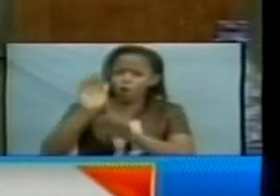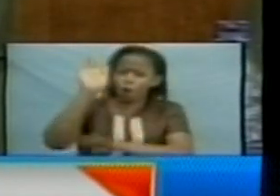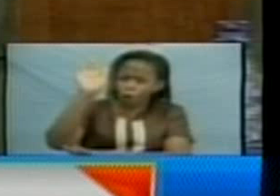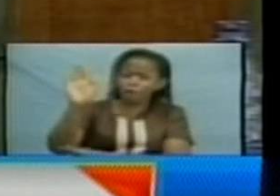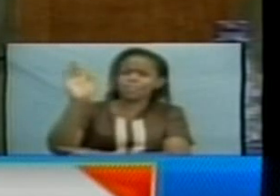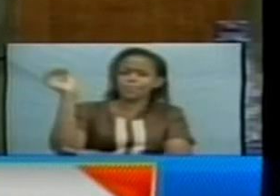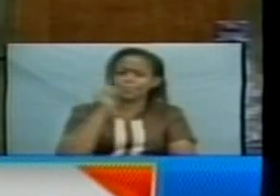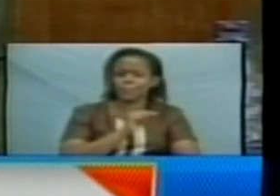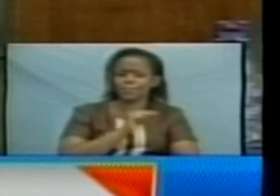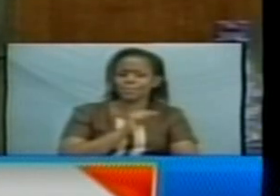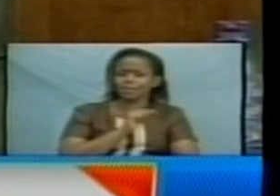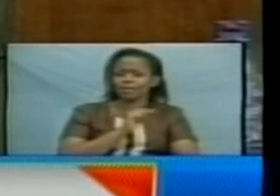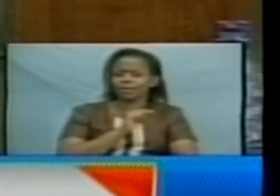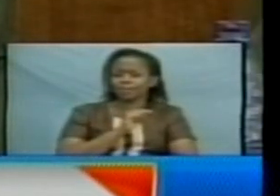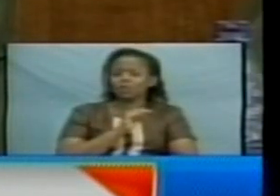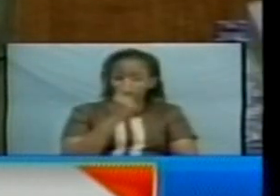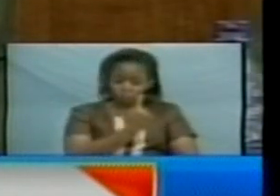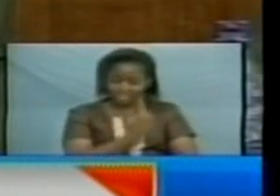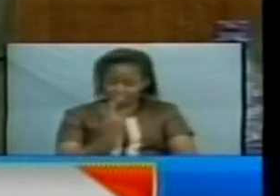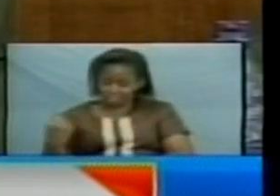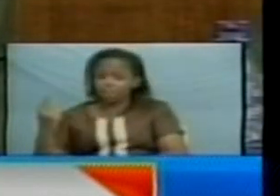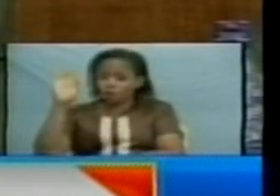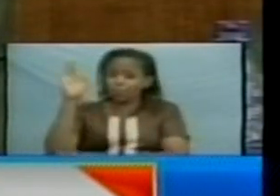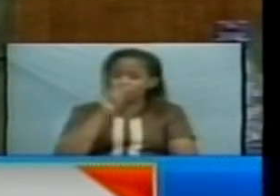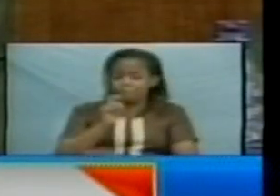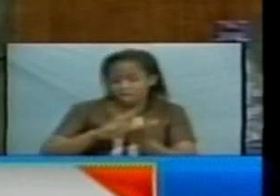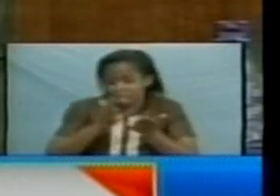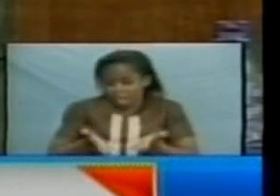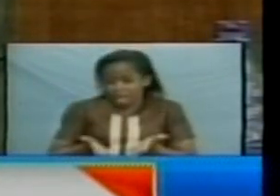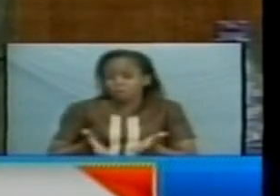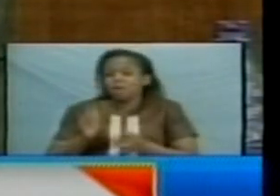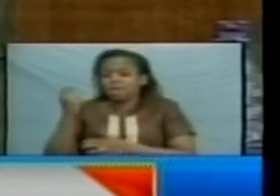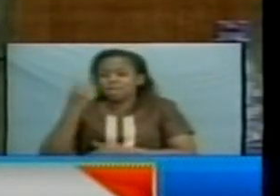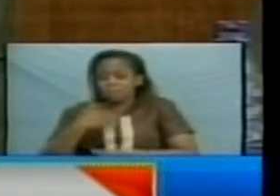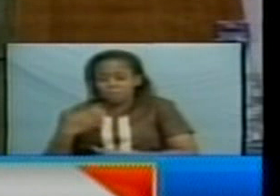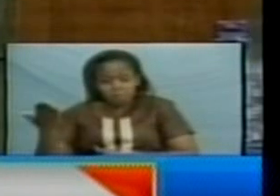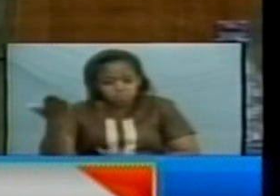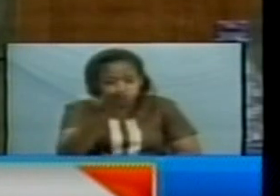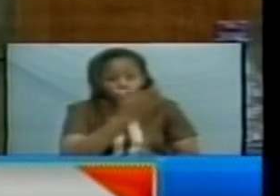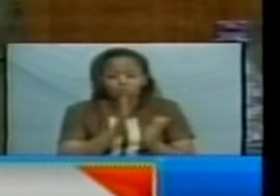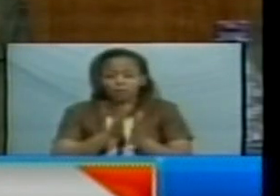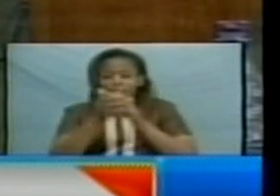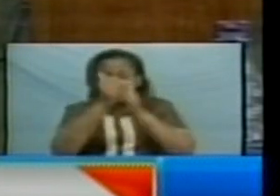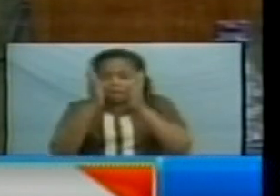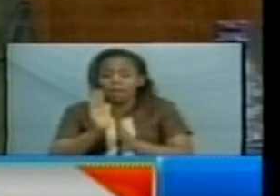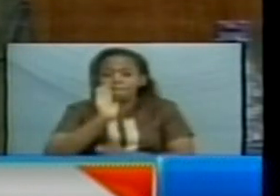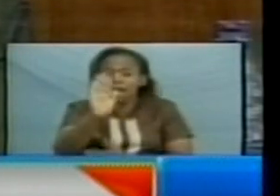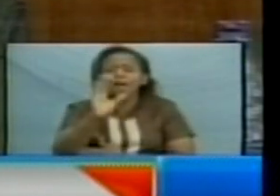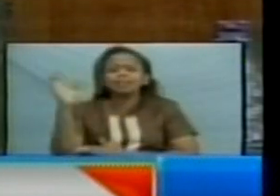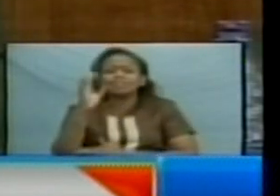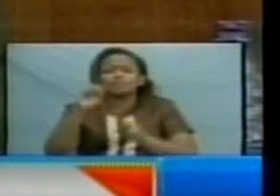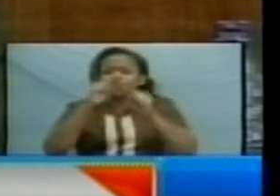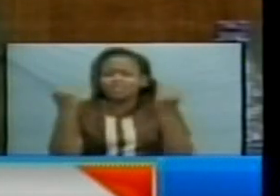of us took. It's now for the Kenyan people, their leaders, civil society, the private